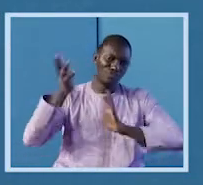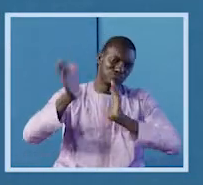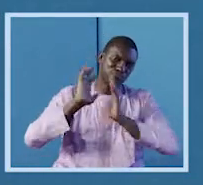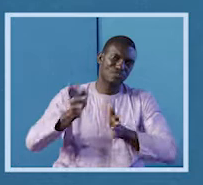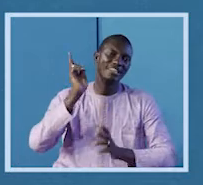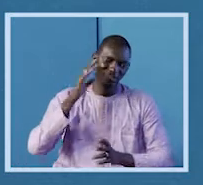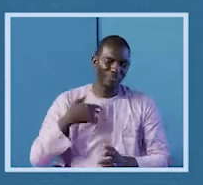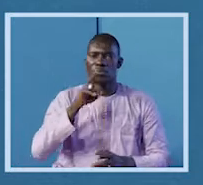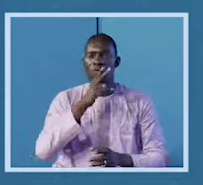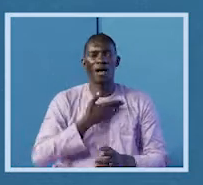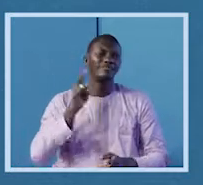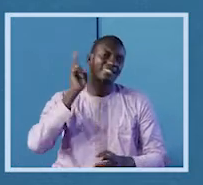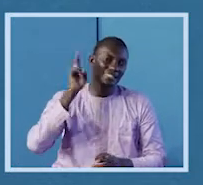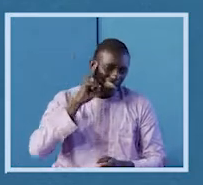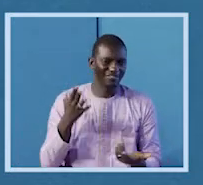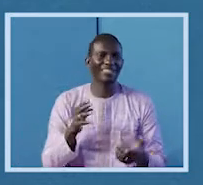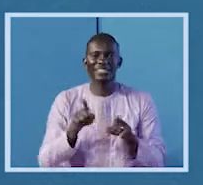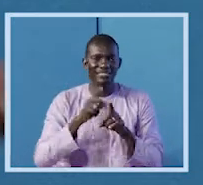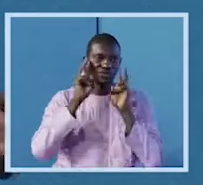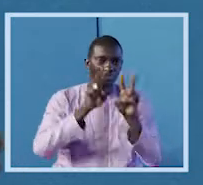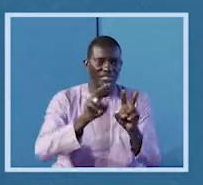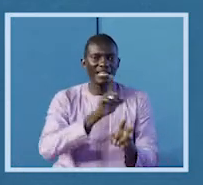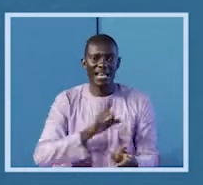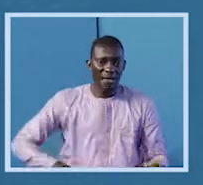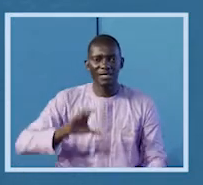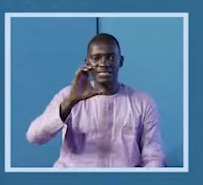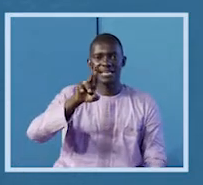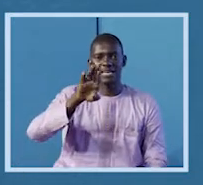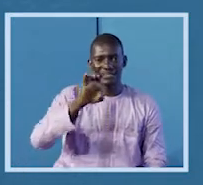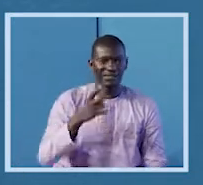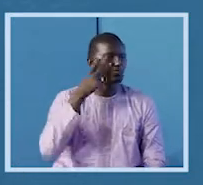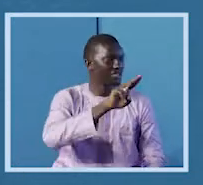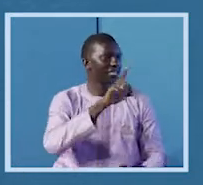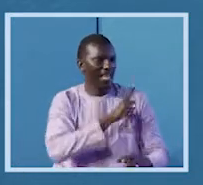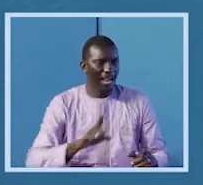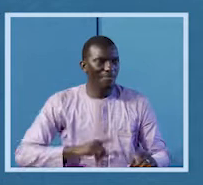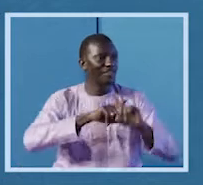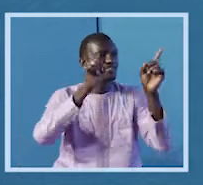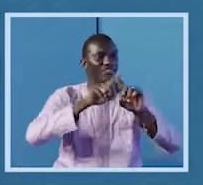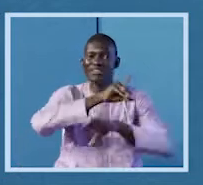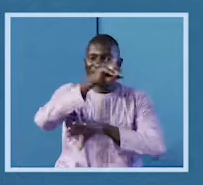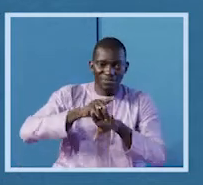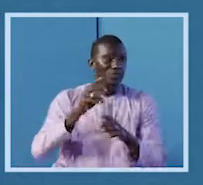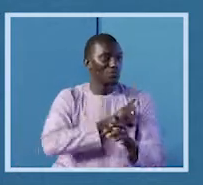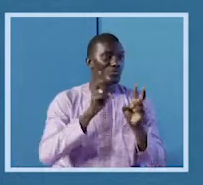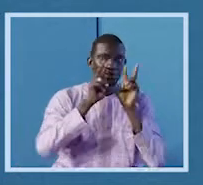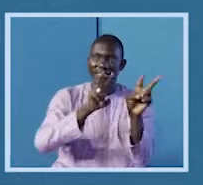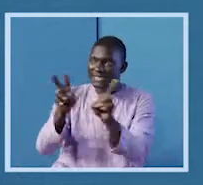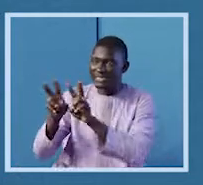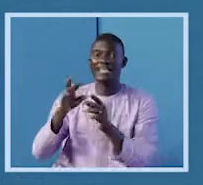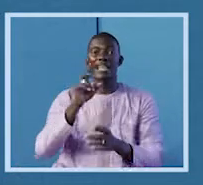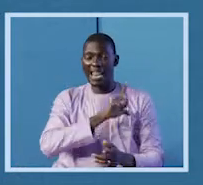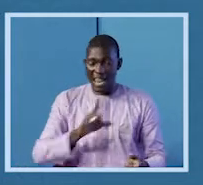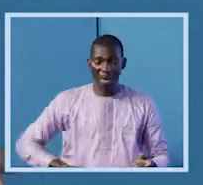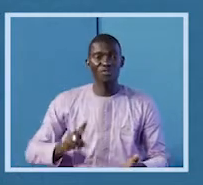that suffer from hard of hearing. We see him on the CRC, we see him on different platforms. We even see him willingly volunteer to do